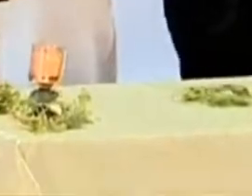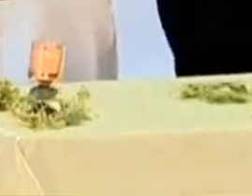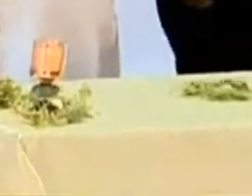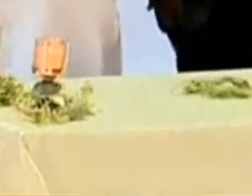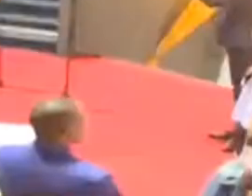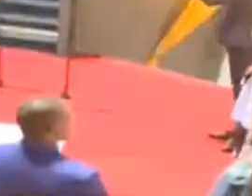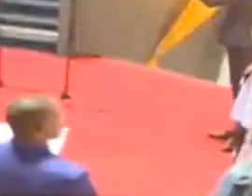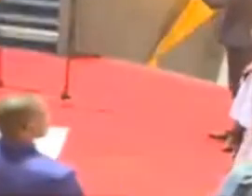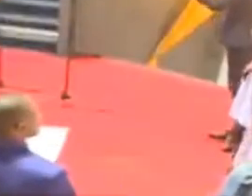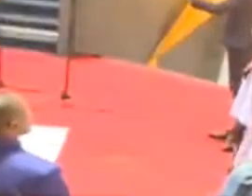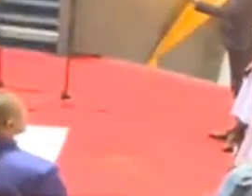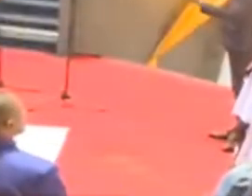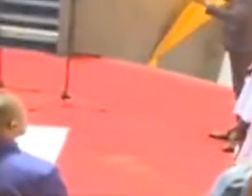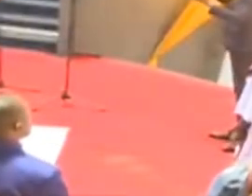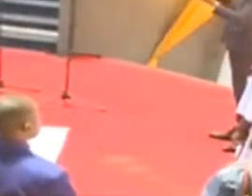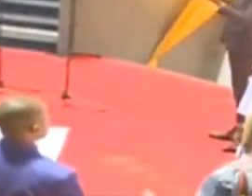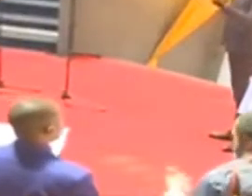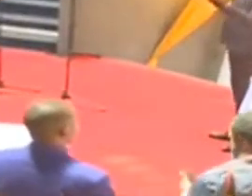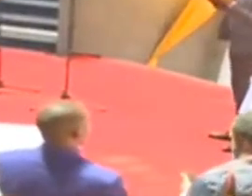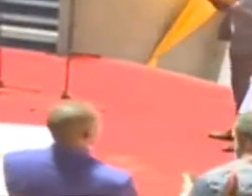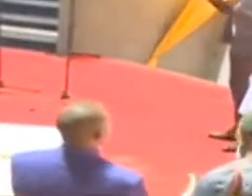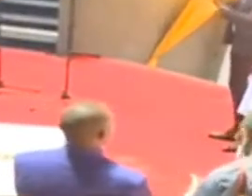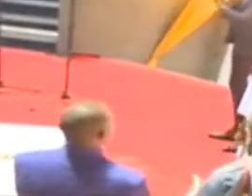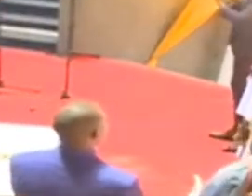hatutaki kutoka.